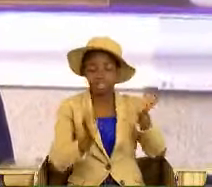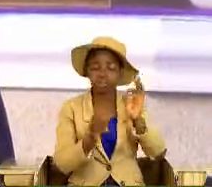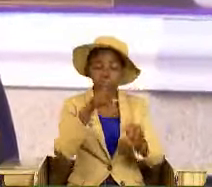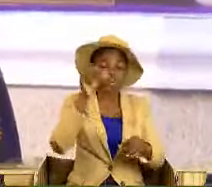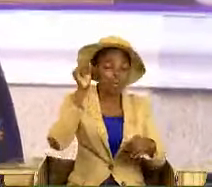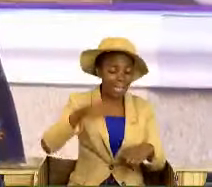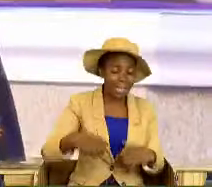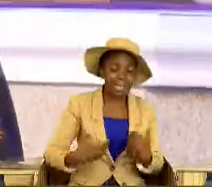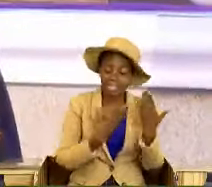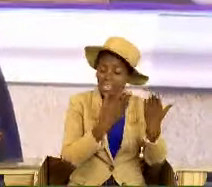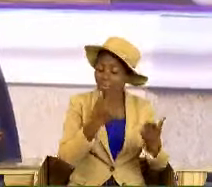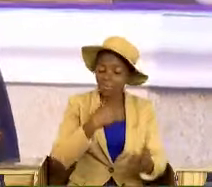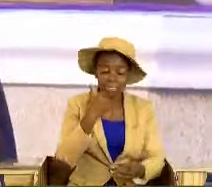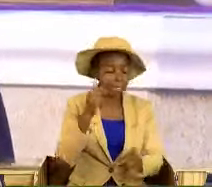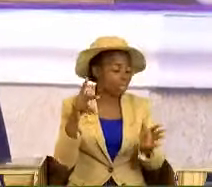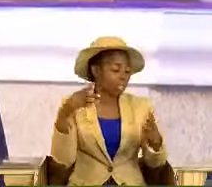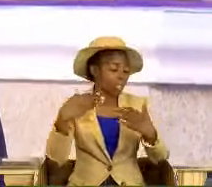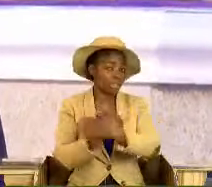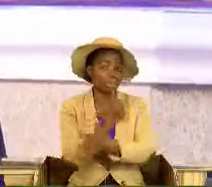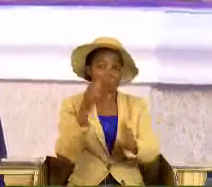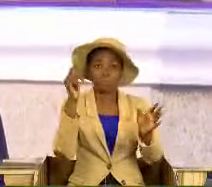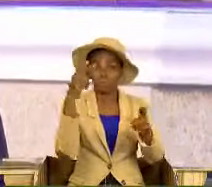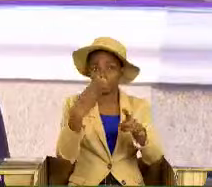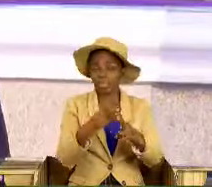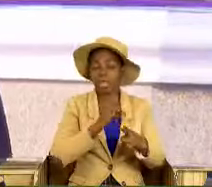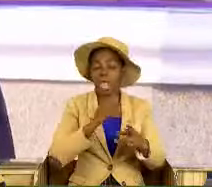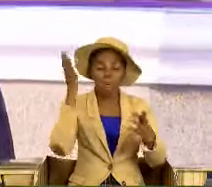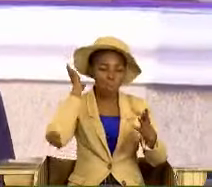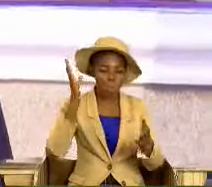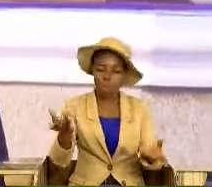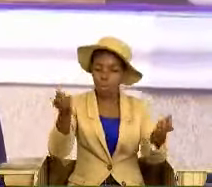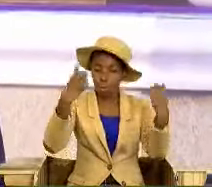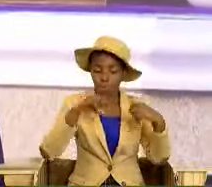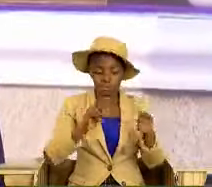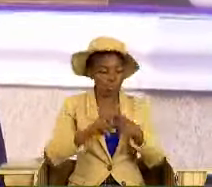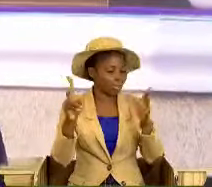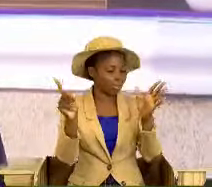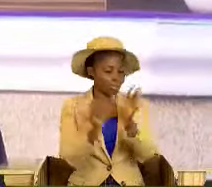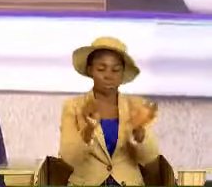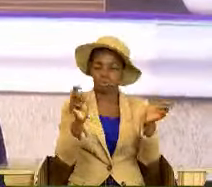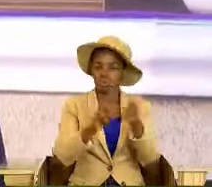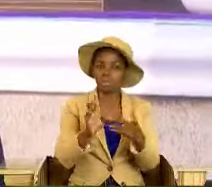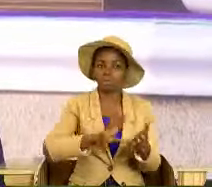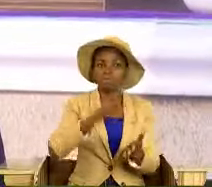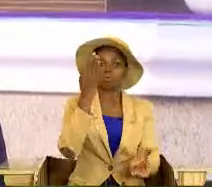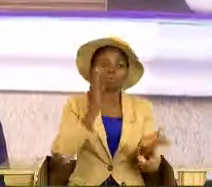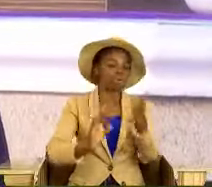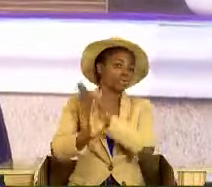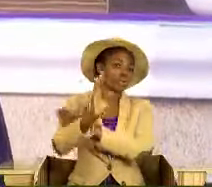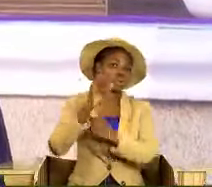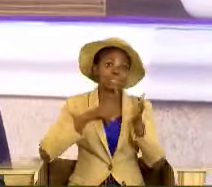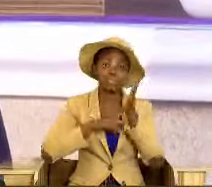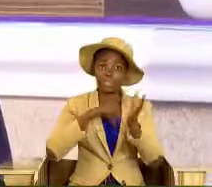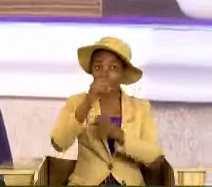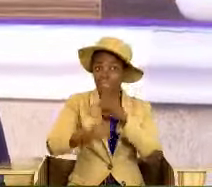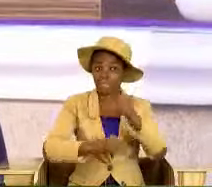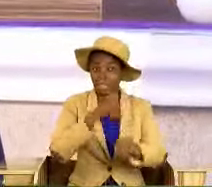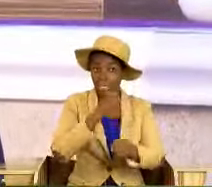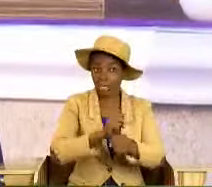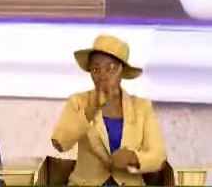name concerning the situation I will come outside to come and testify to the glory of God this year 20 20